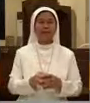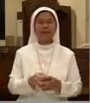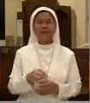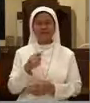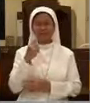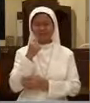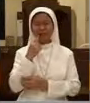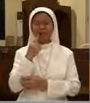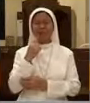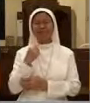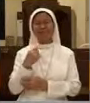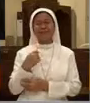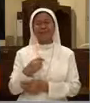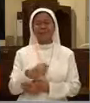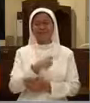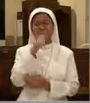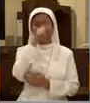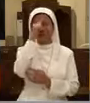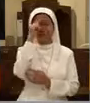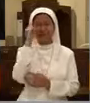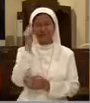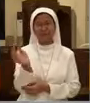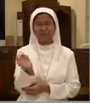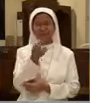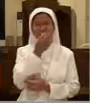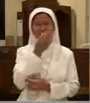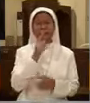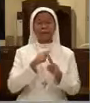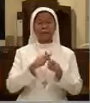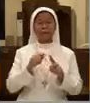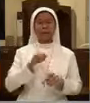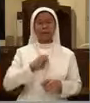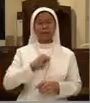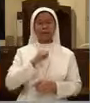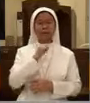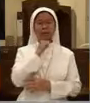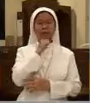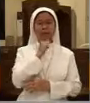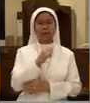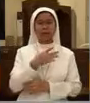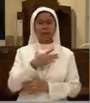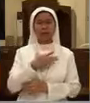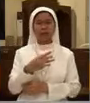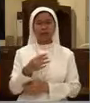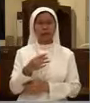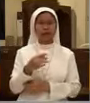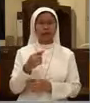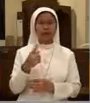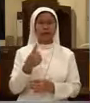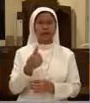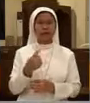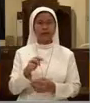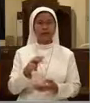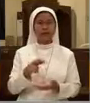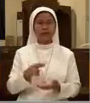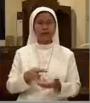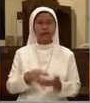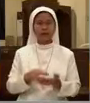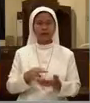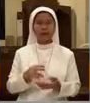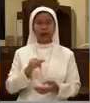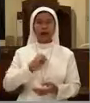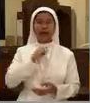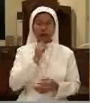ah. But I did not plant the rice. I did not harvest